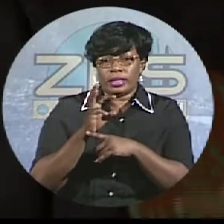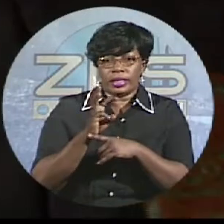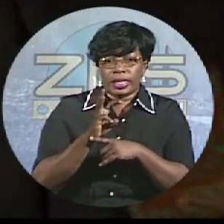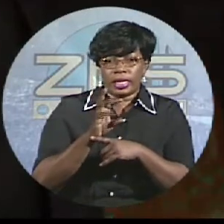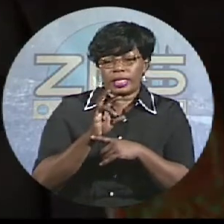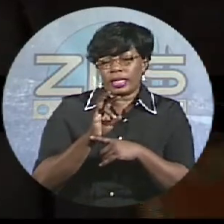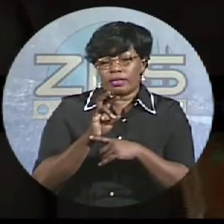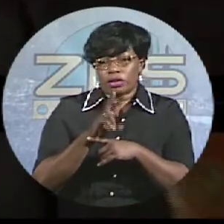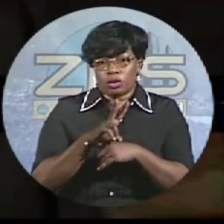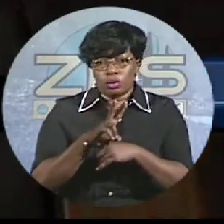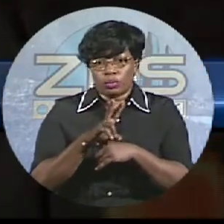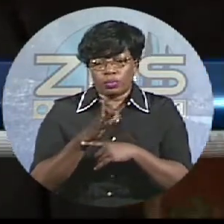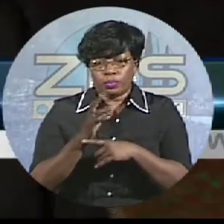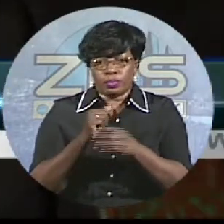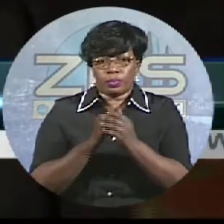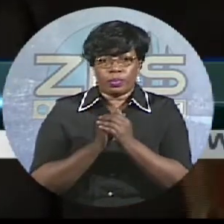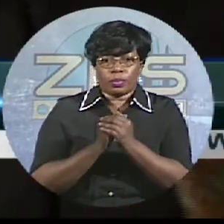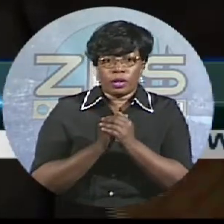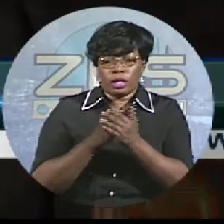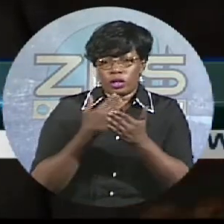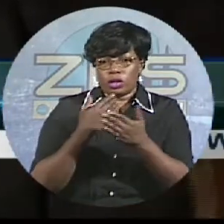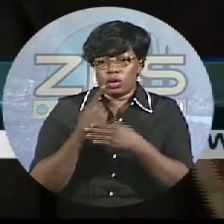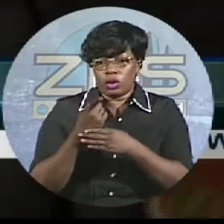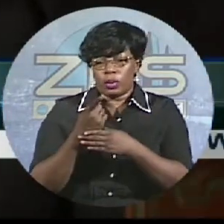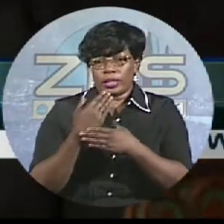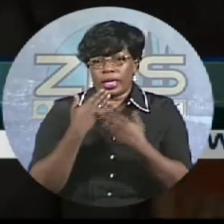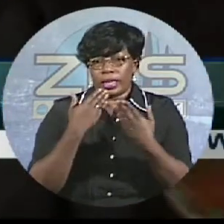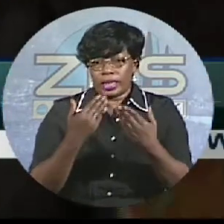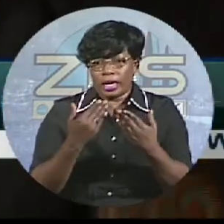have to adapt yourself to the new trends.